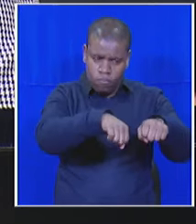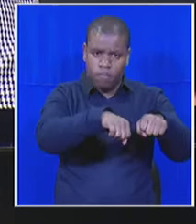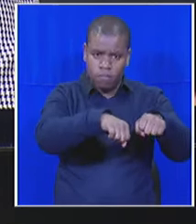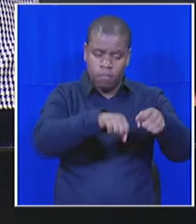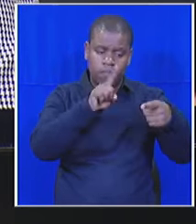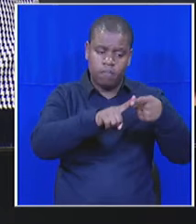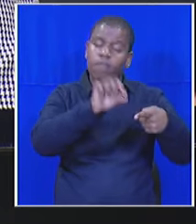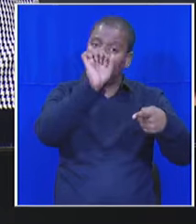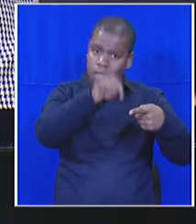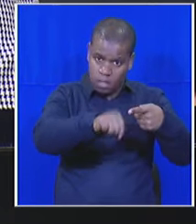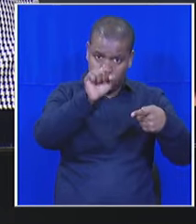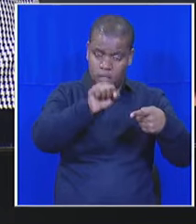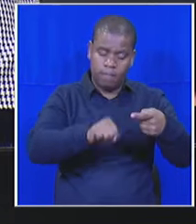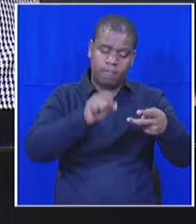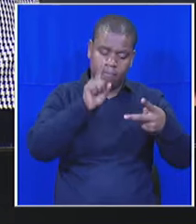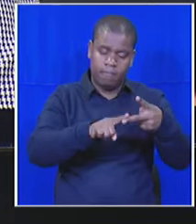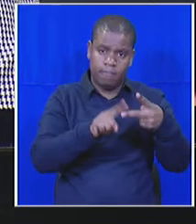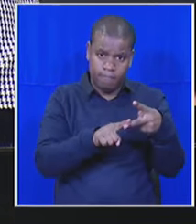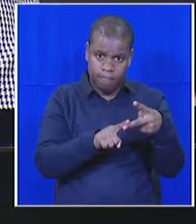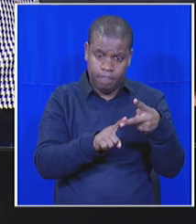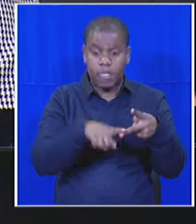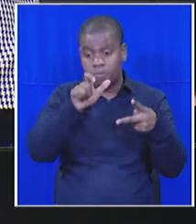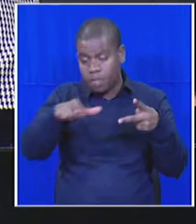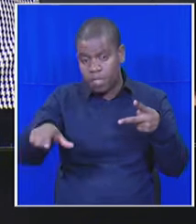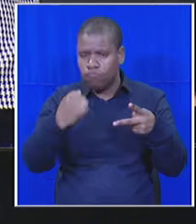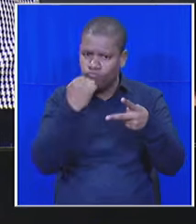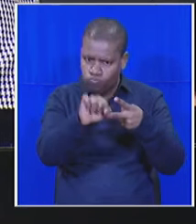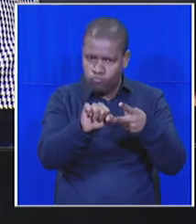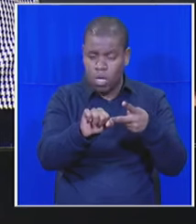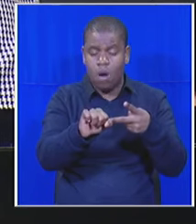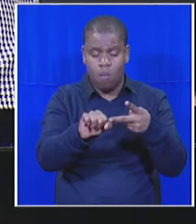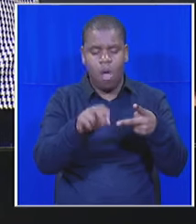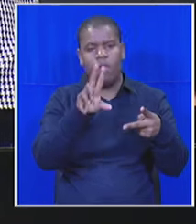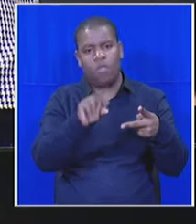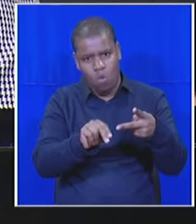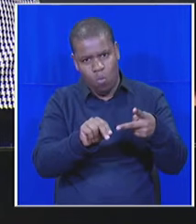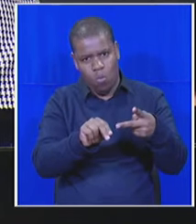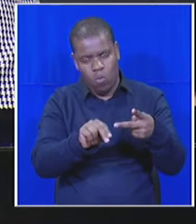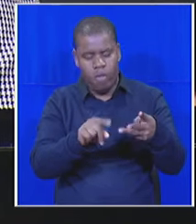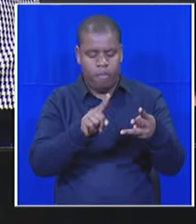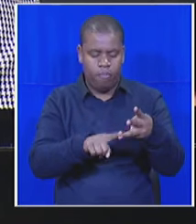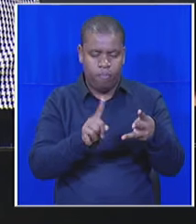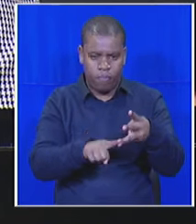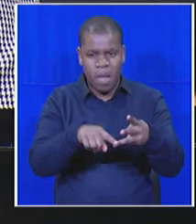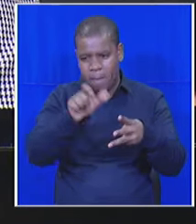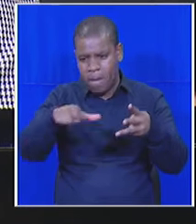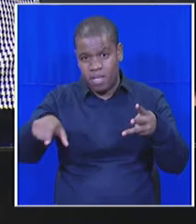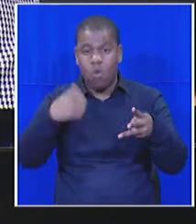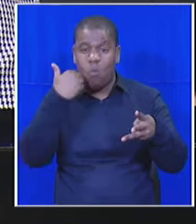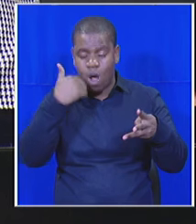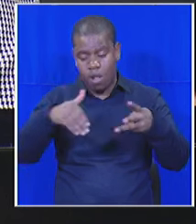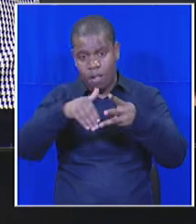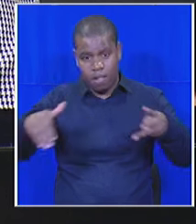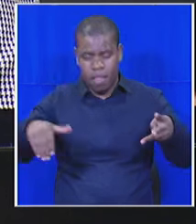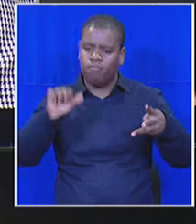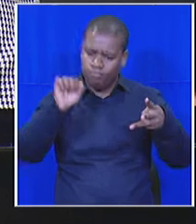should press the yes button. Yes. Those against should press the no button. Those wishing to abstain